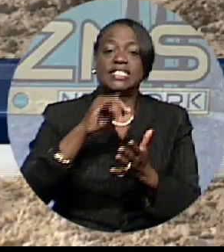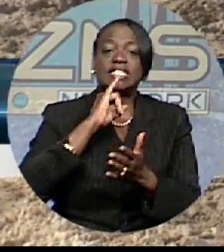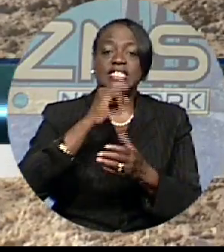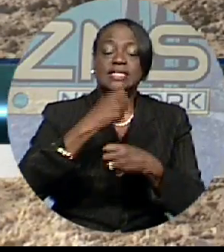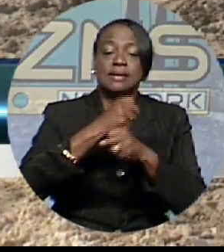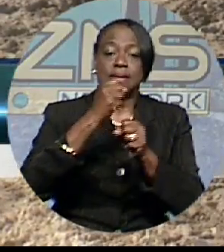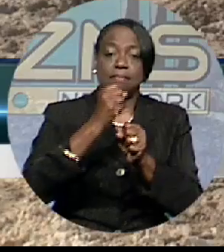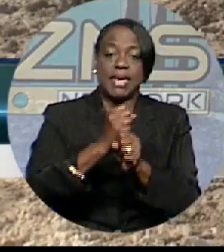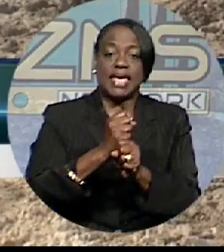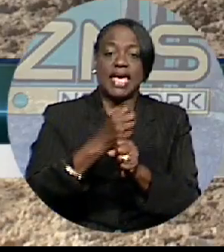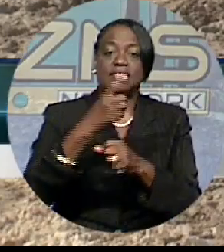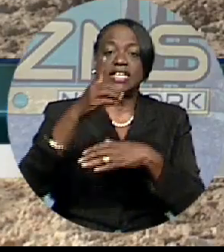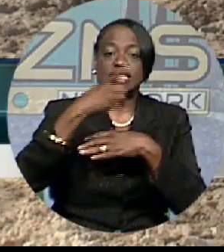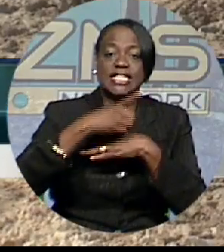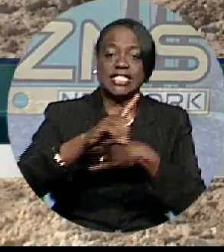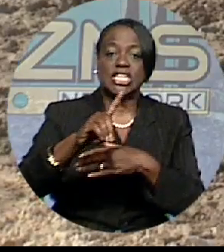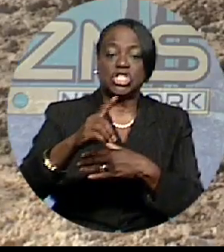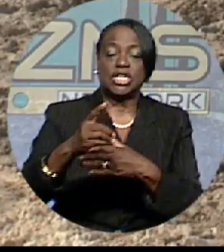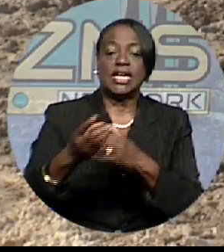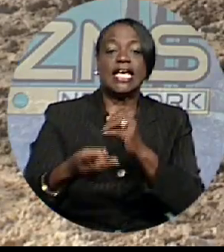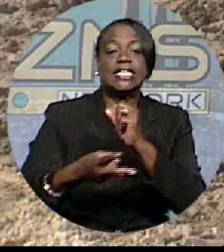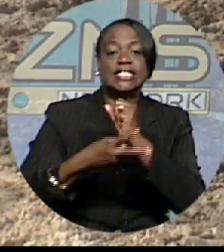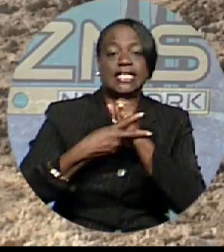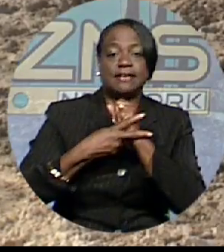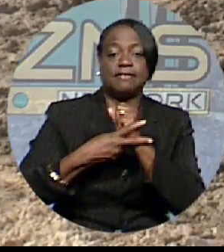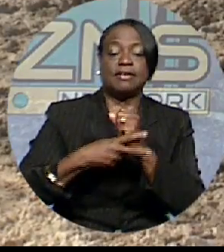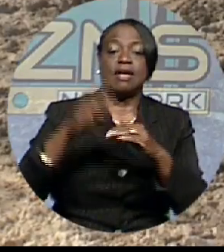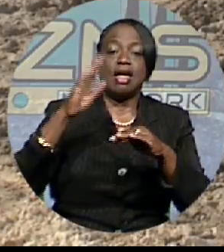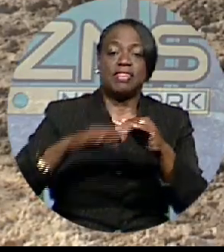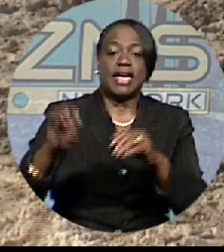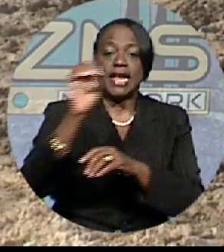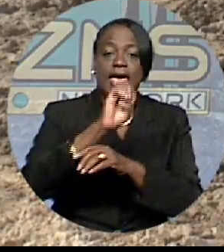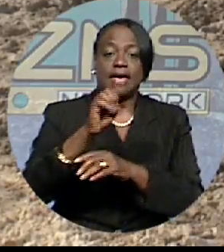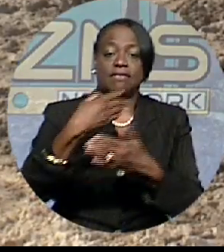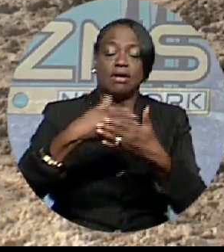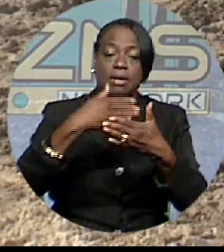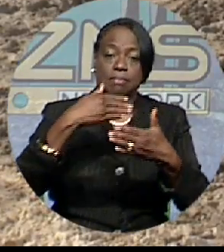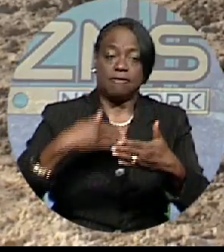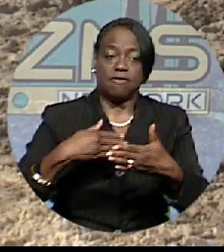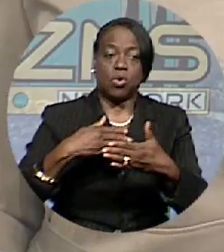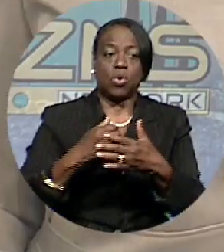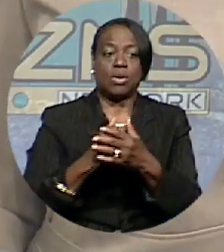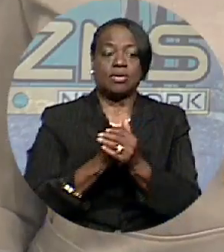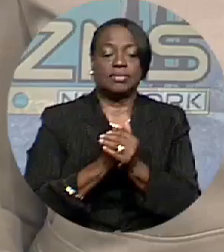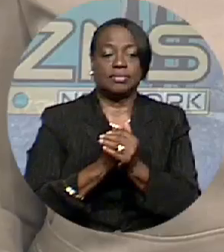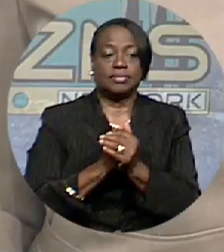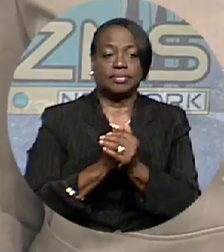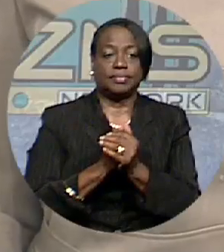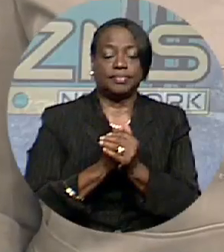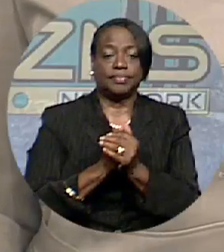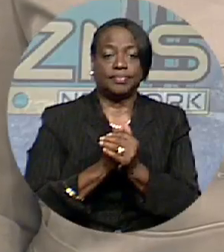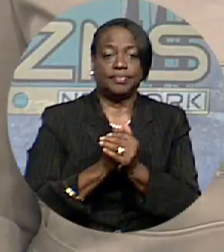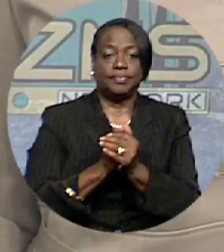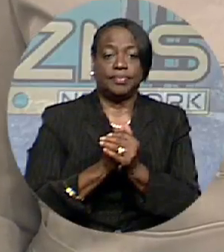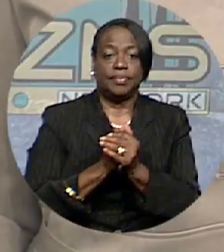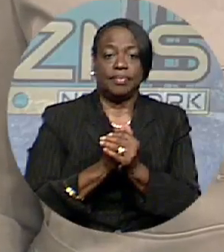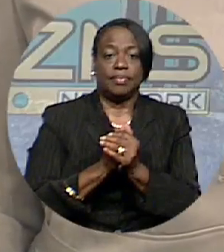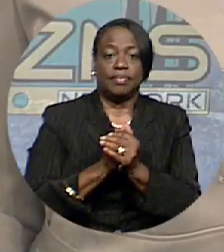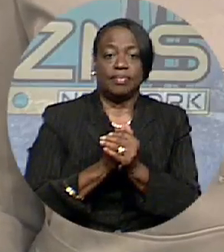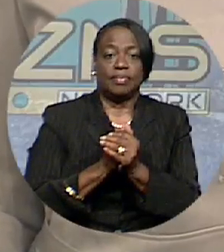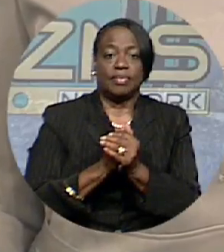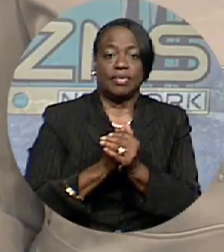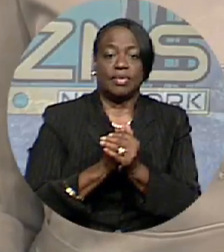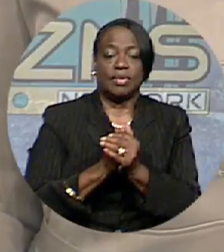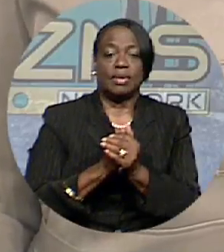this destination safer than ever before. Reporting for ZNS Network News, I'm Joan Davis-Roll. Well, still on aviation, we can tell you that